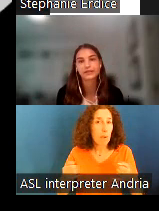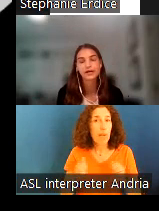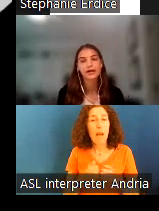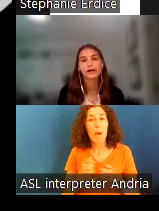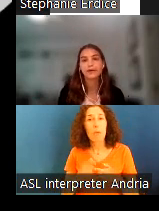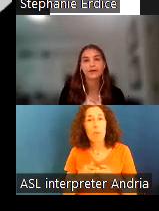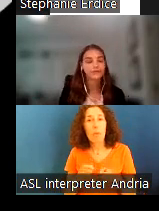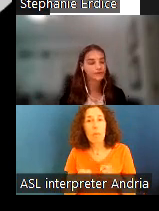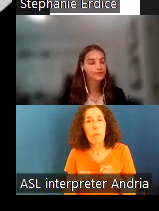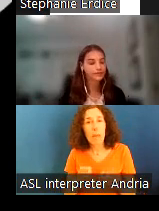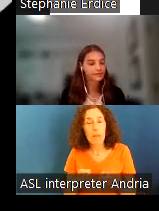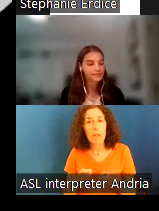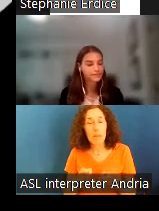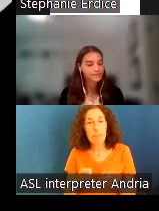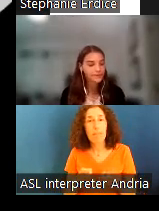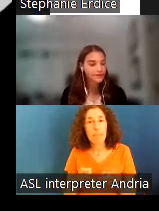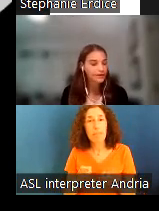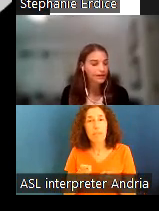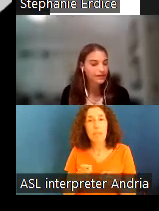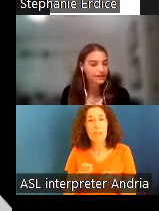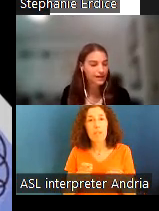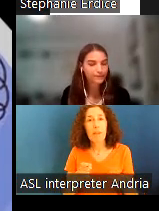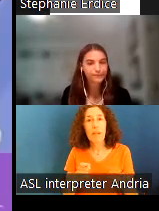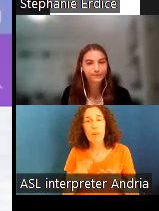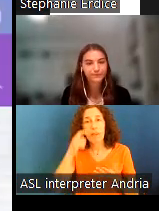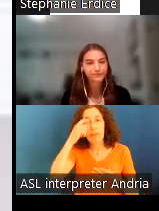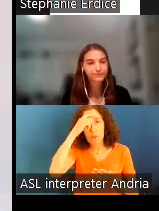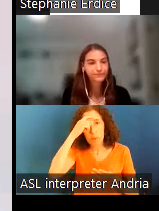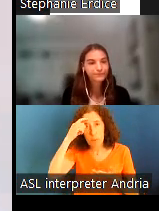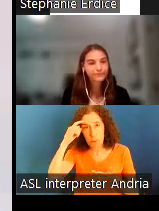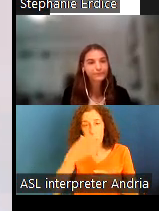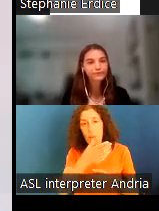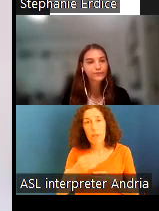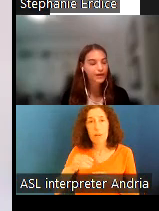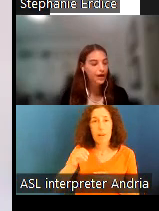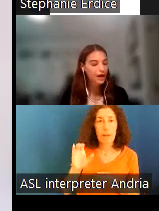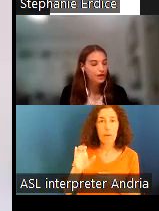countertransference, and all of those things. Next slide.